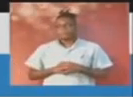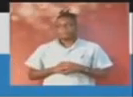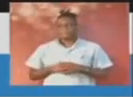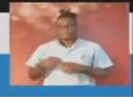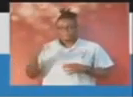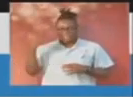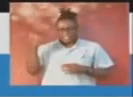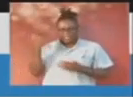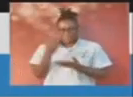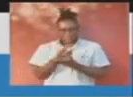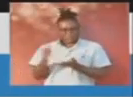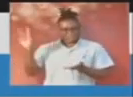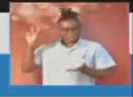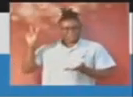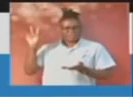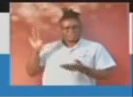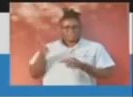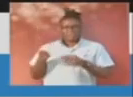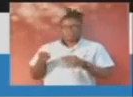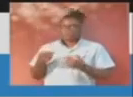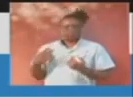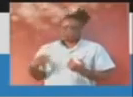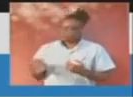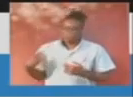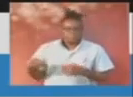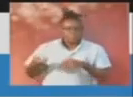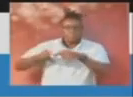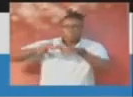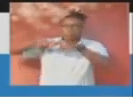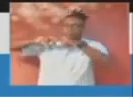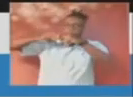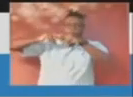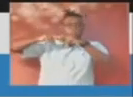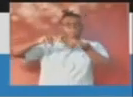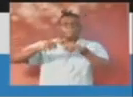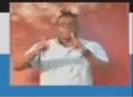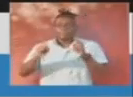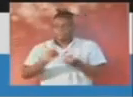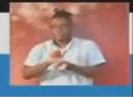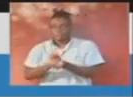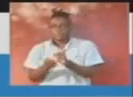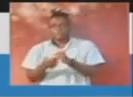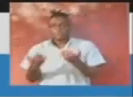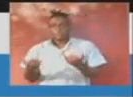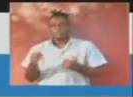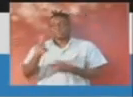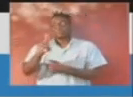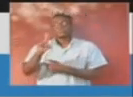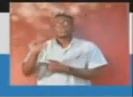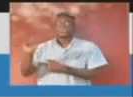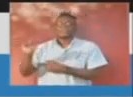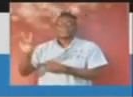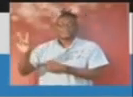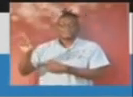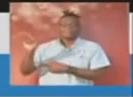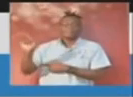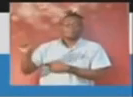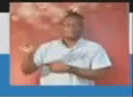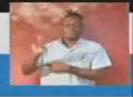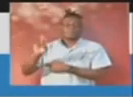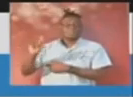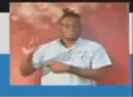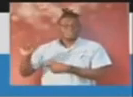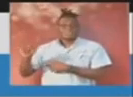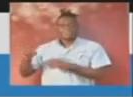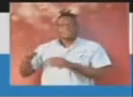the NCRHA was able to activate UTT Valsane on Sunday into a step-down facility in less than 8